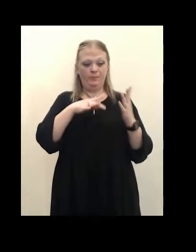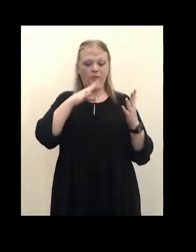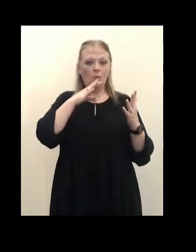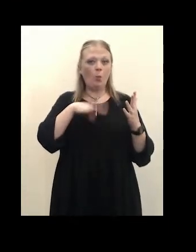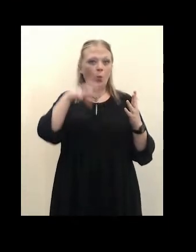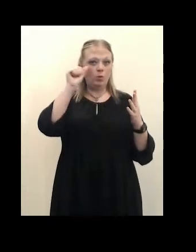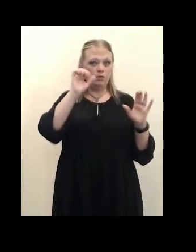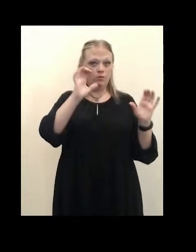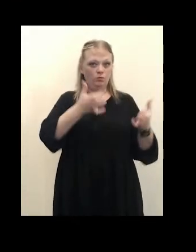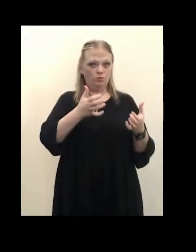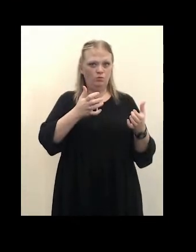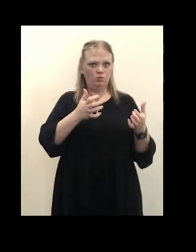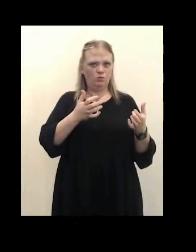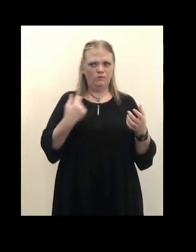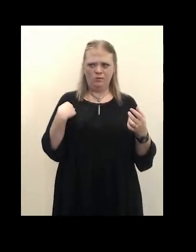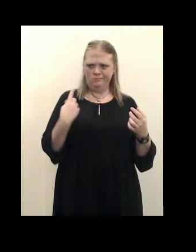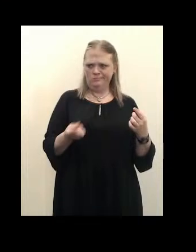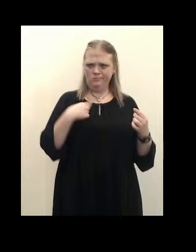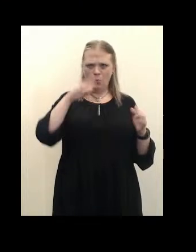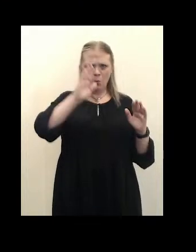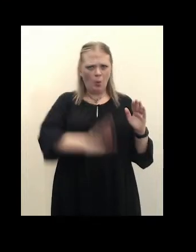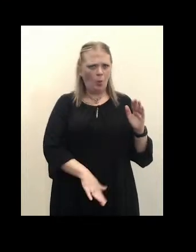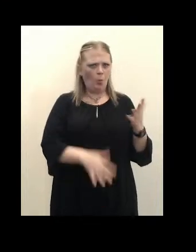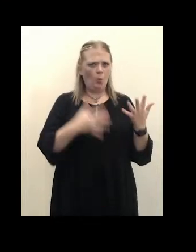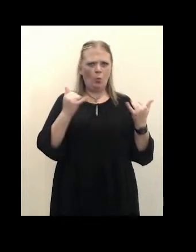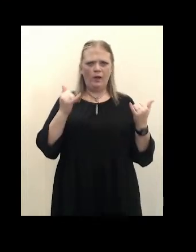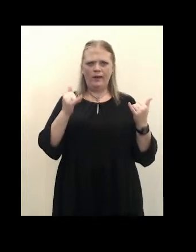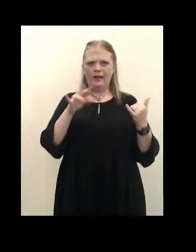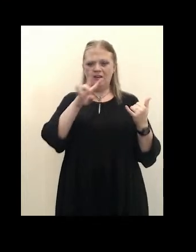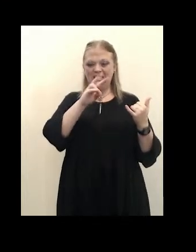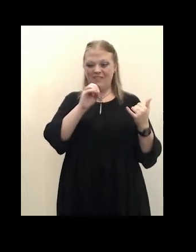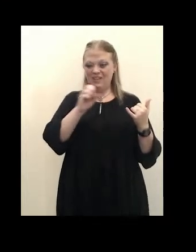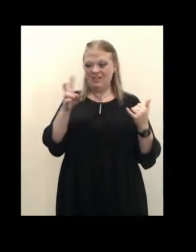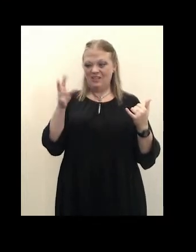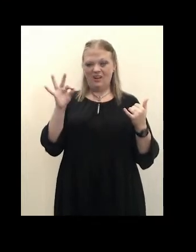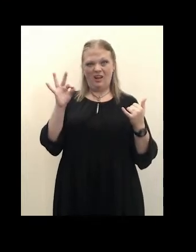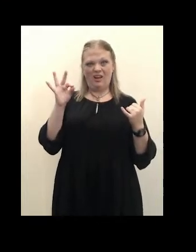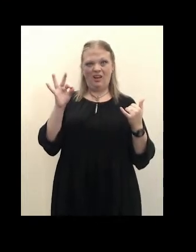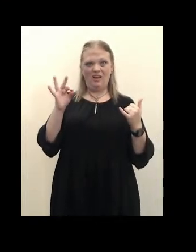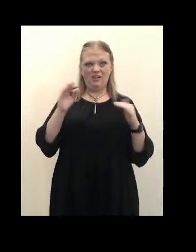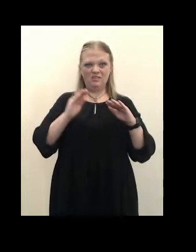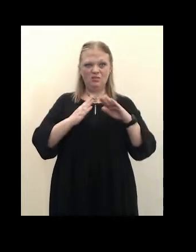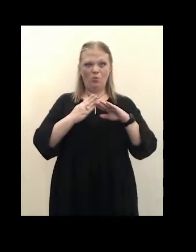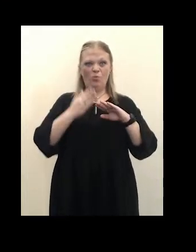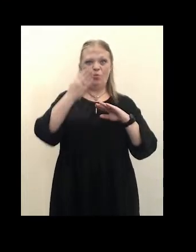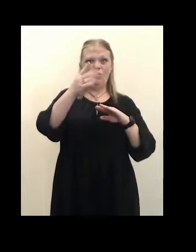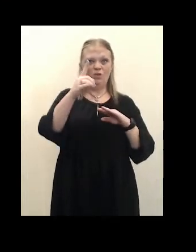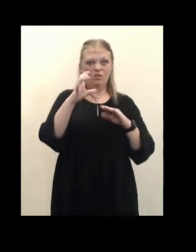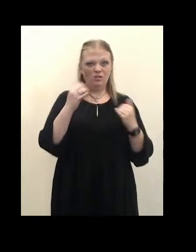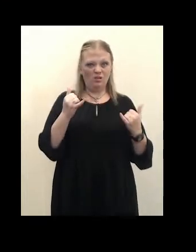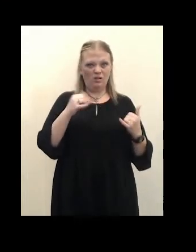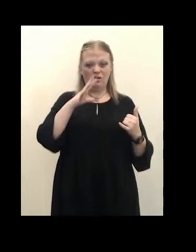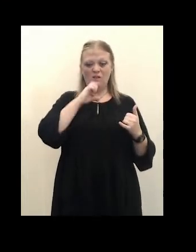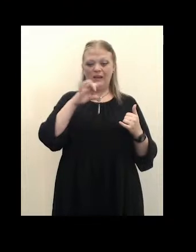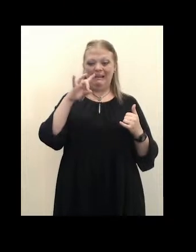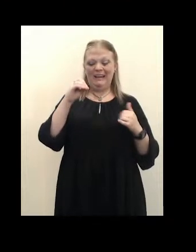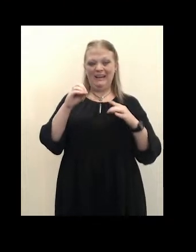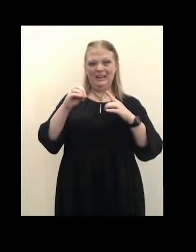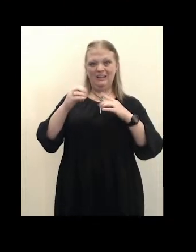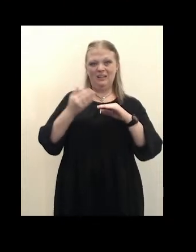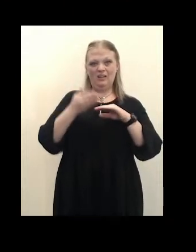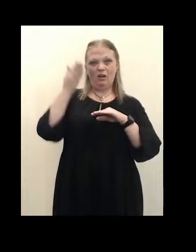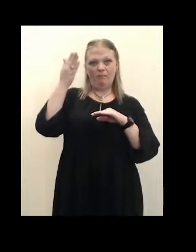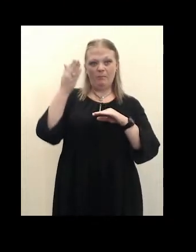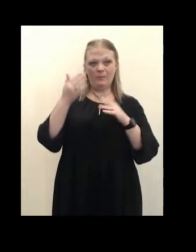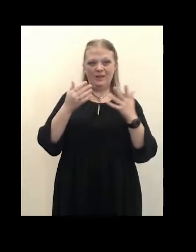very low for a while, and now the 70 to 79 is back up over 100, and the 80 plus is a little less than 100